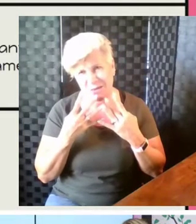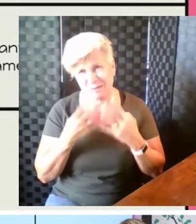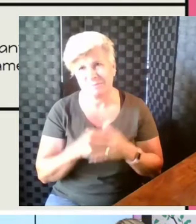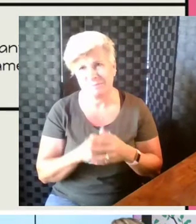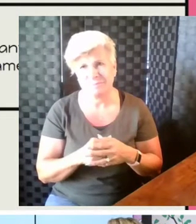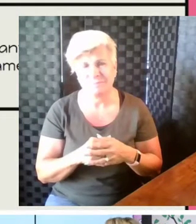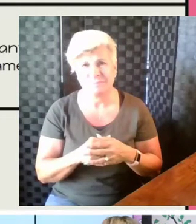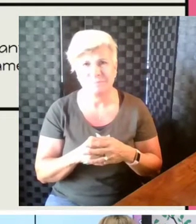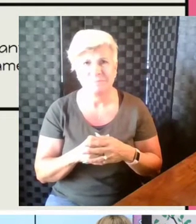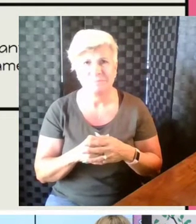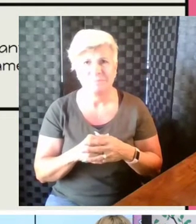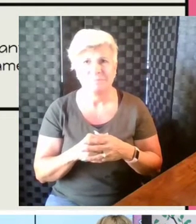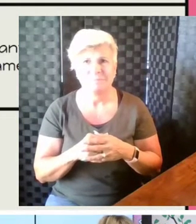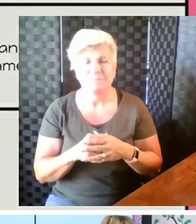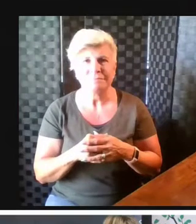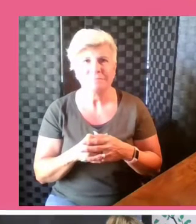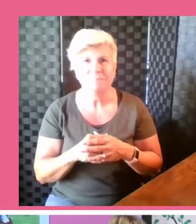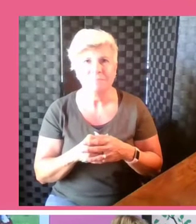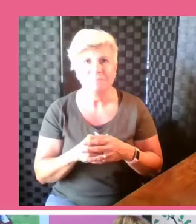is sad.